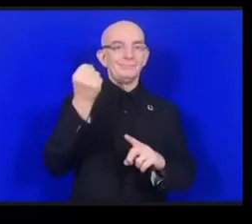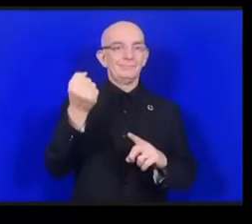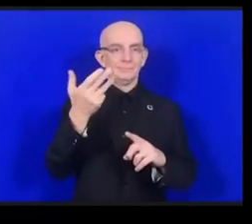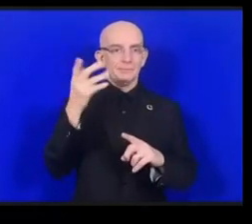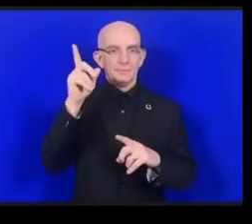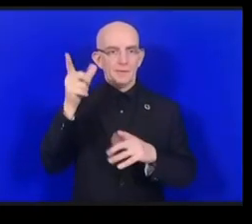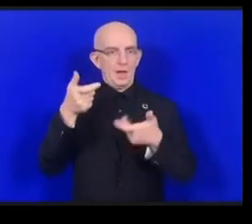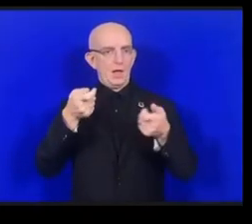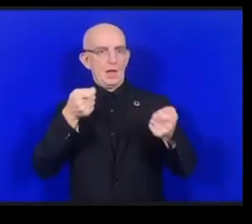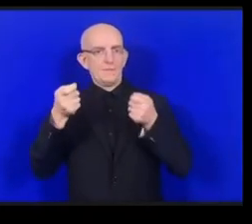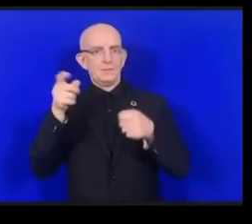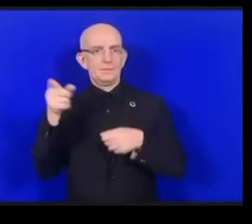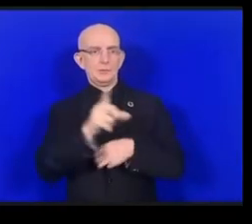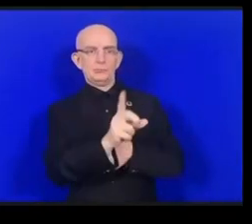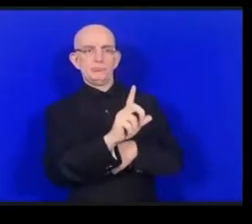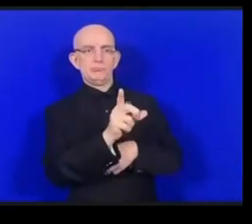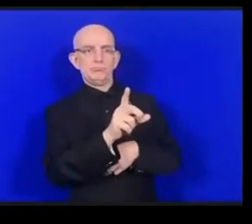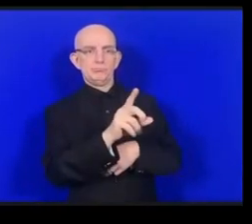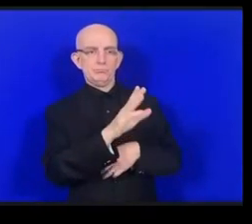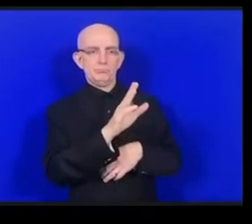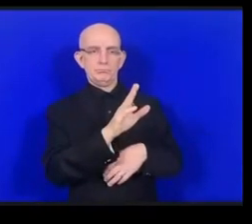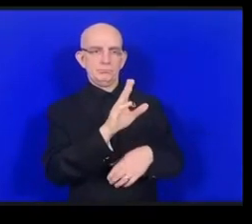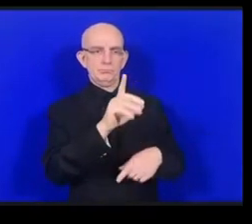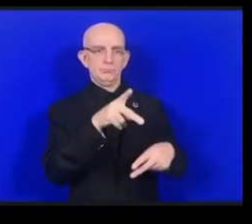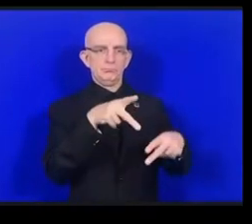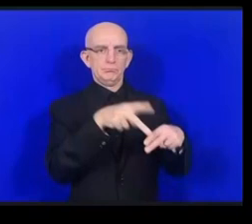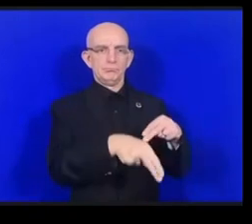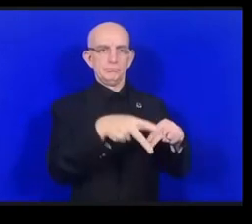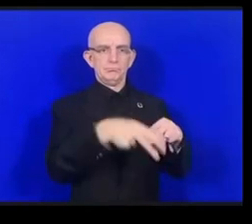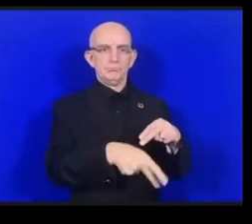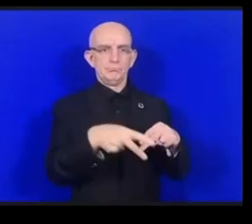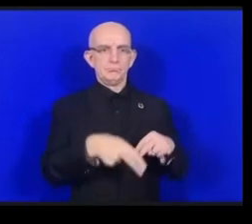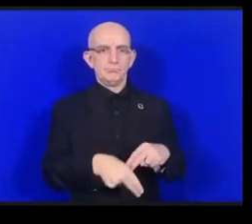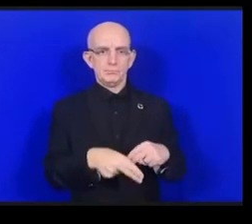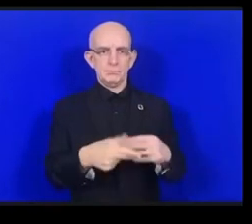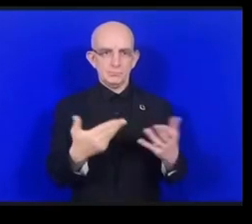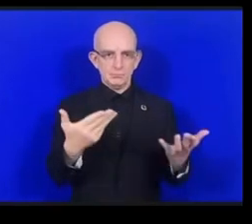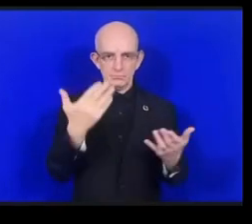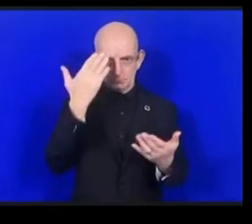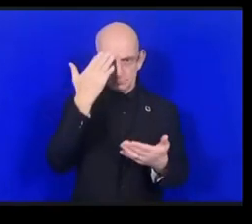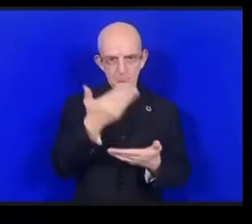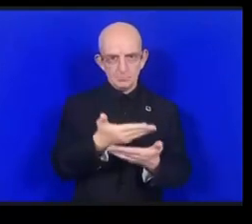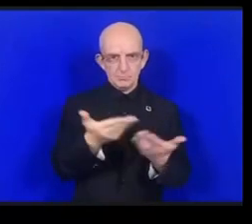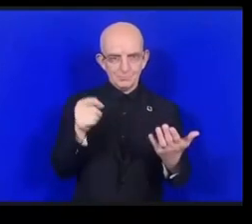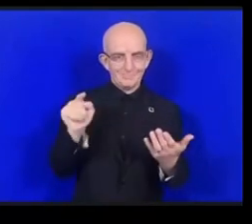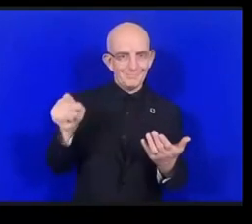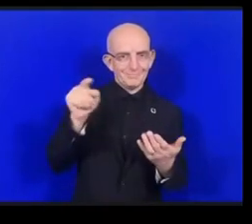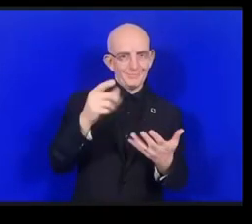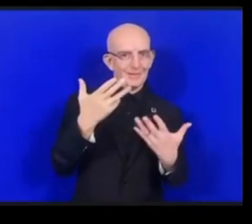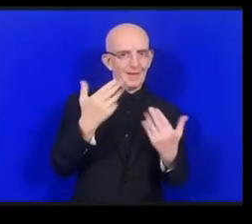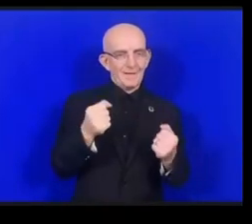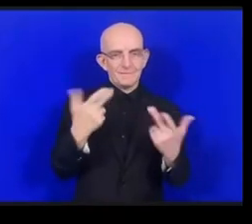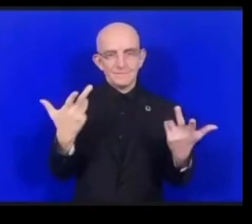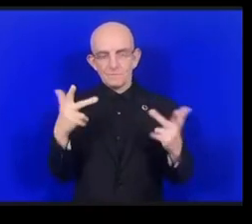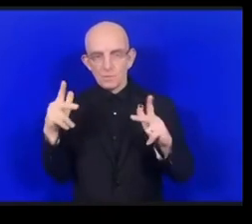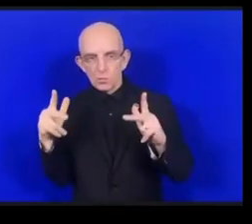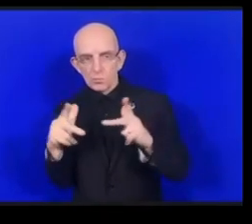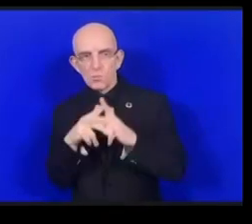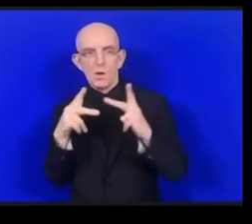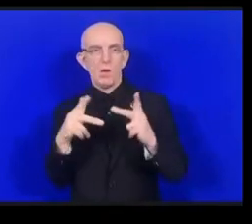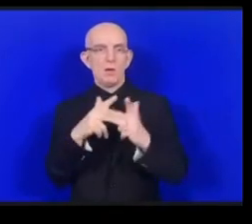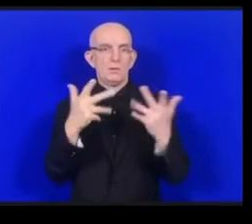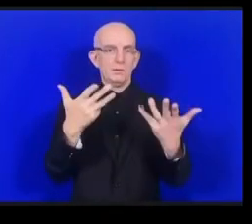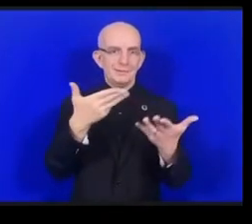are they the the war in the war there are lots of the uh uh governments are supping into the Y